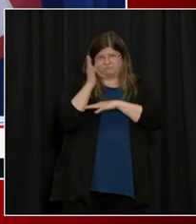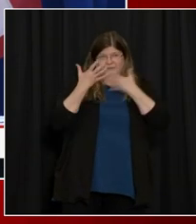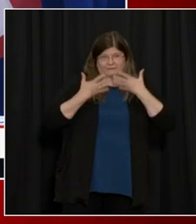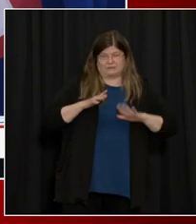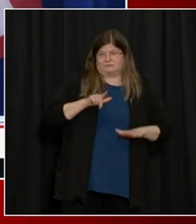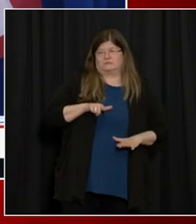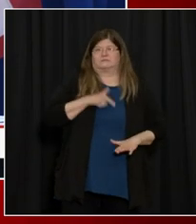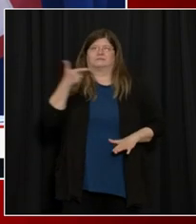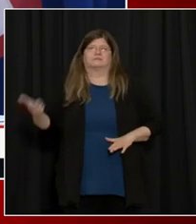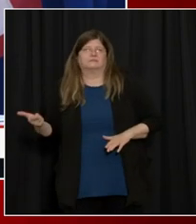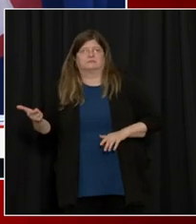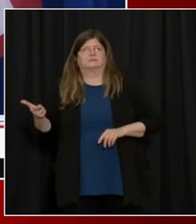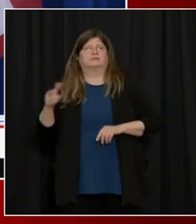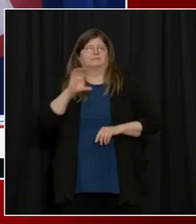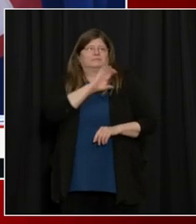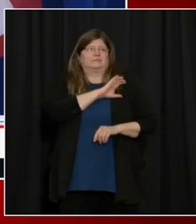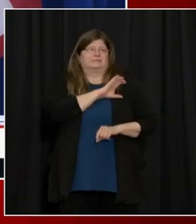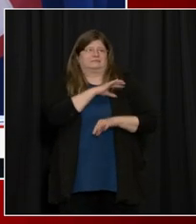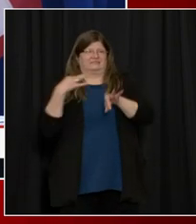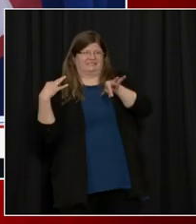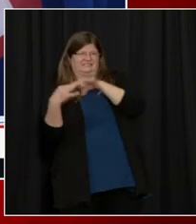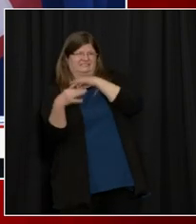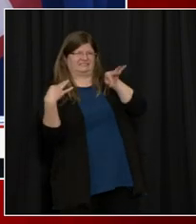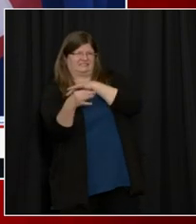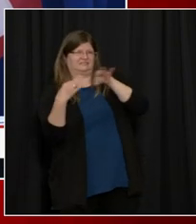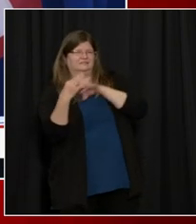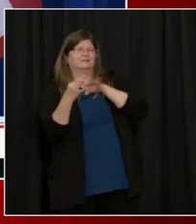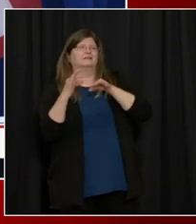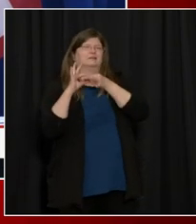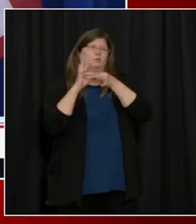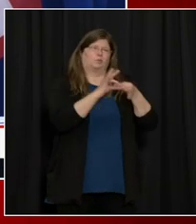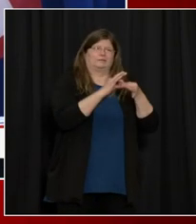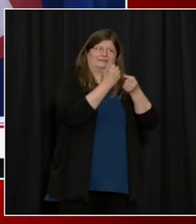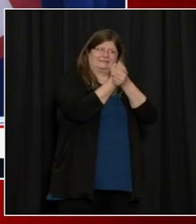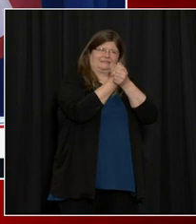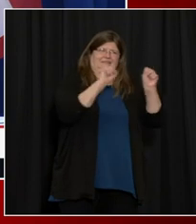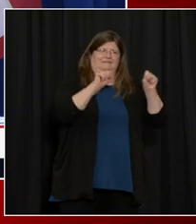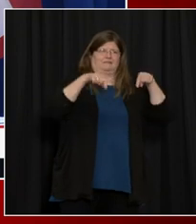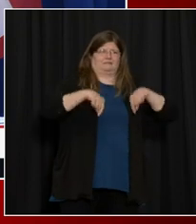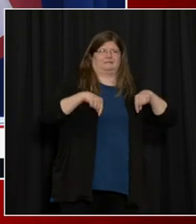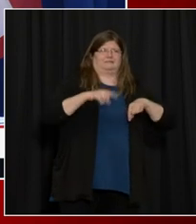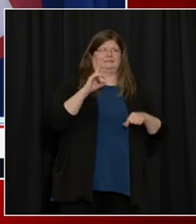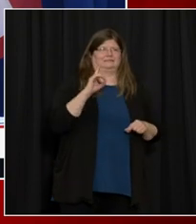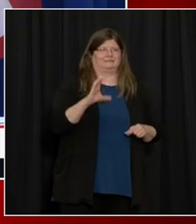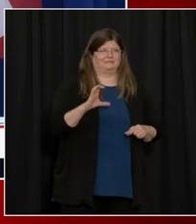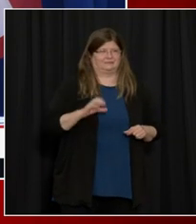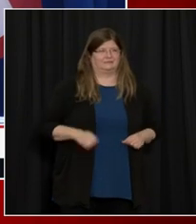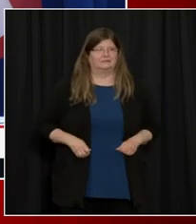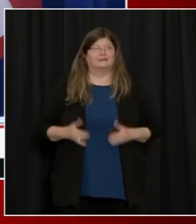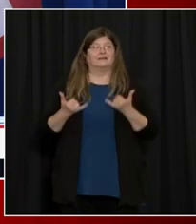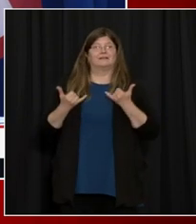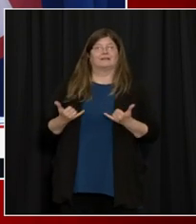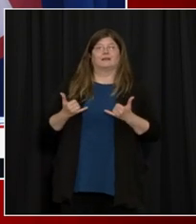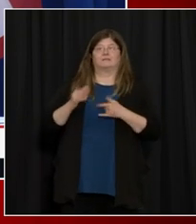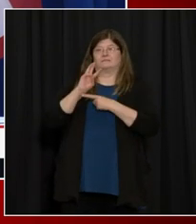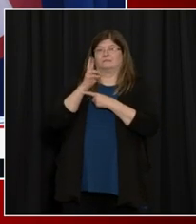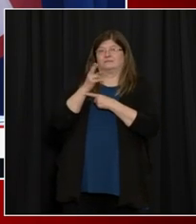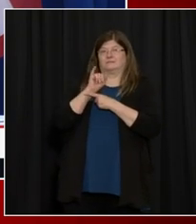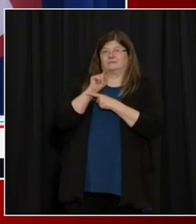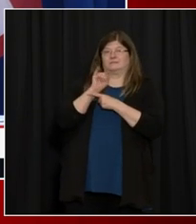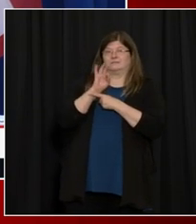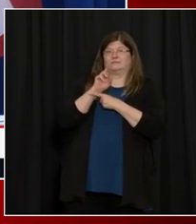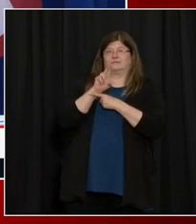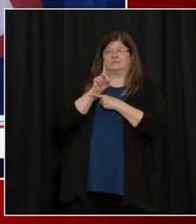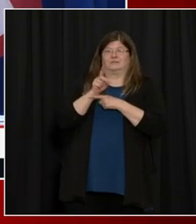public safety update. I'm joined by Christy Whitfield, who is the director of the District Department of Small and Local